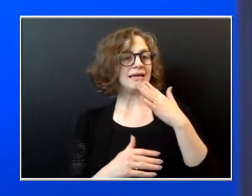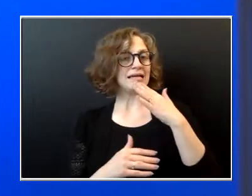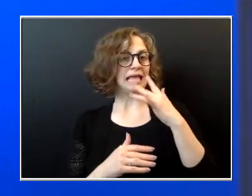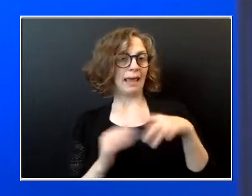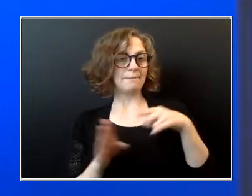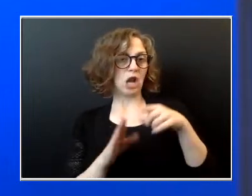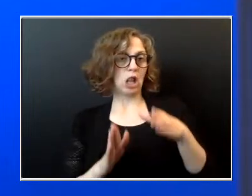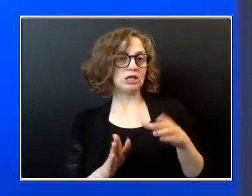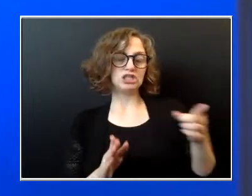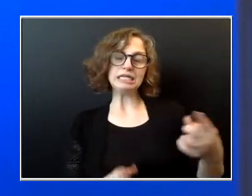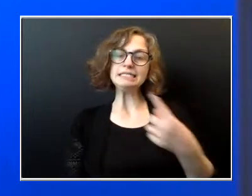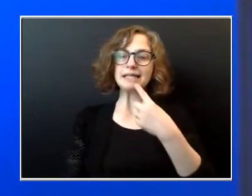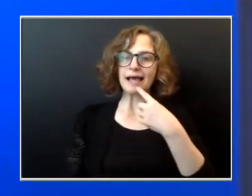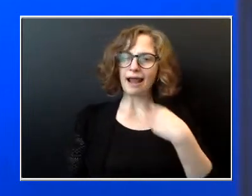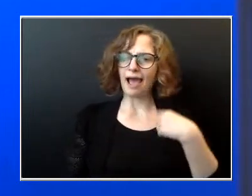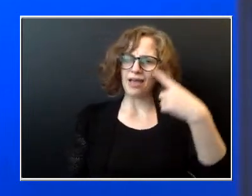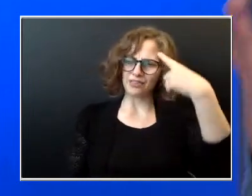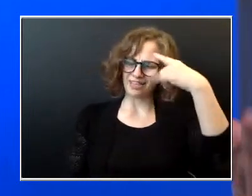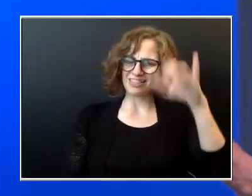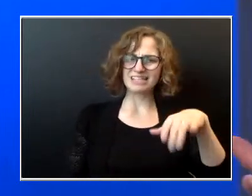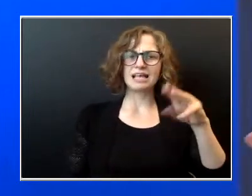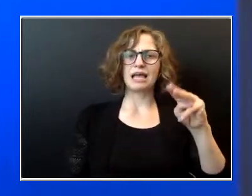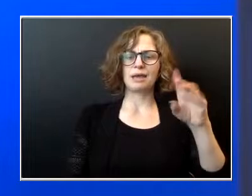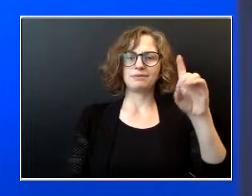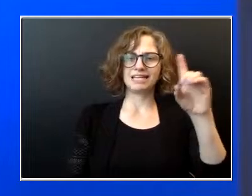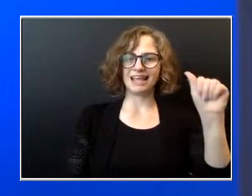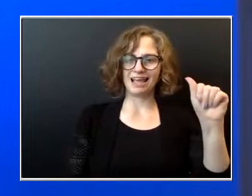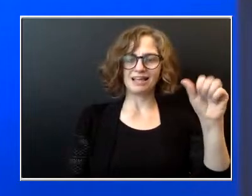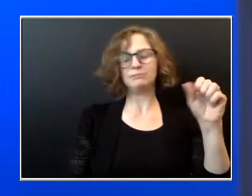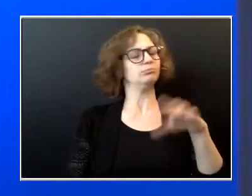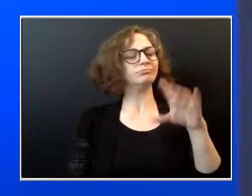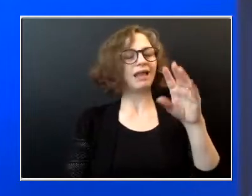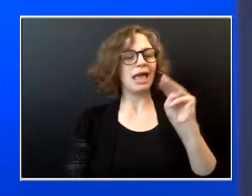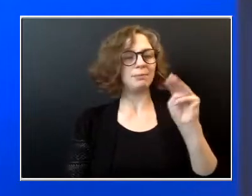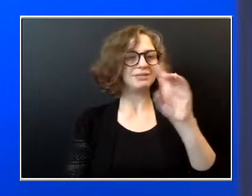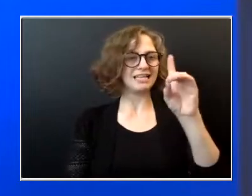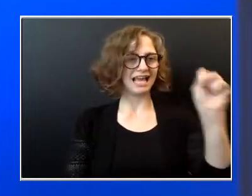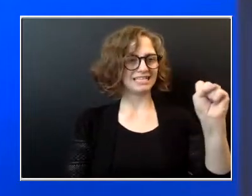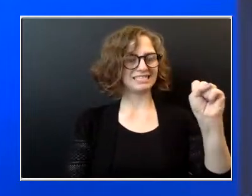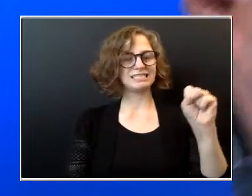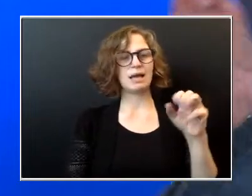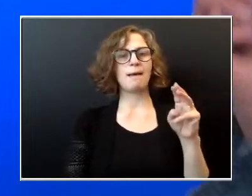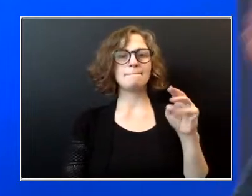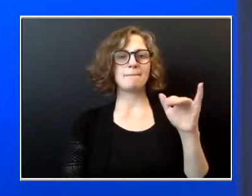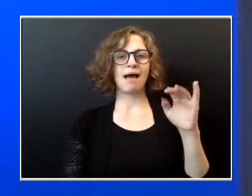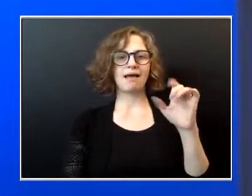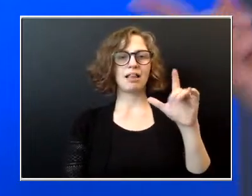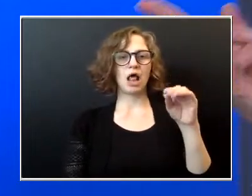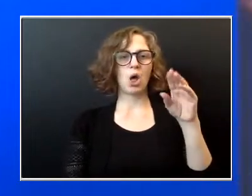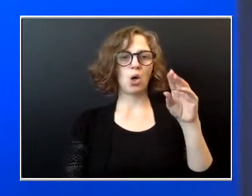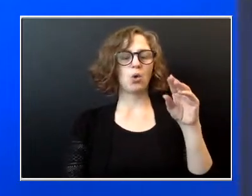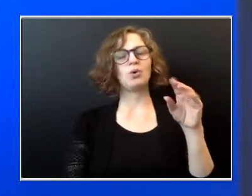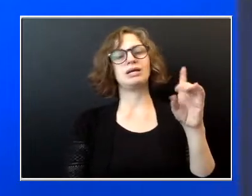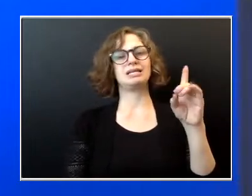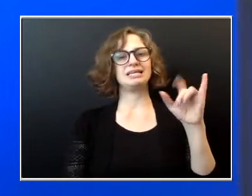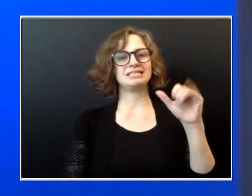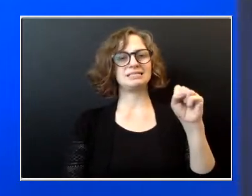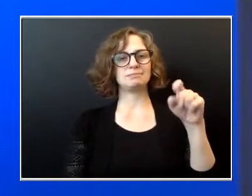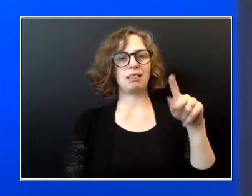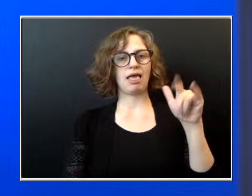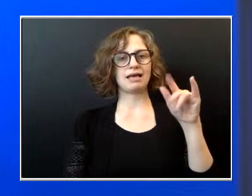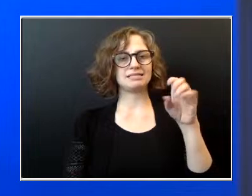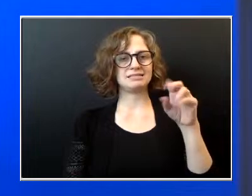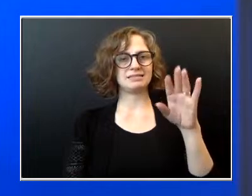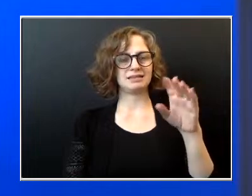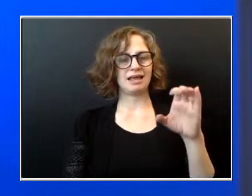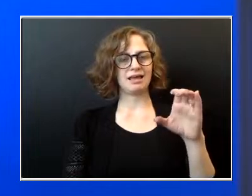MDS, myelodysplastic syndrome. So then I had to have, and also at some point I had a conversation with